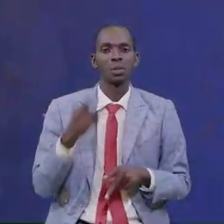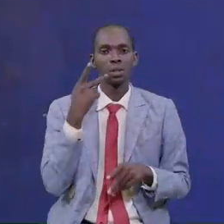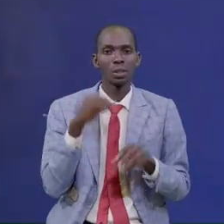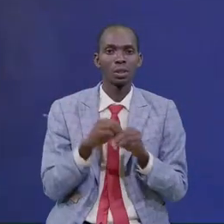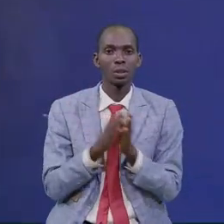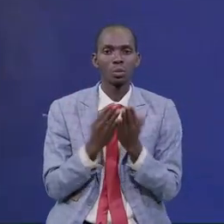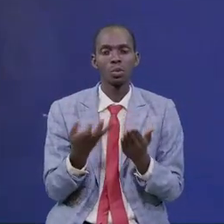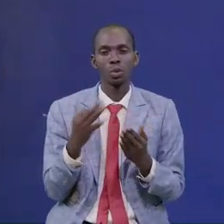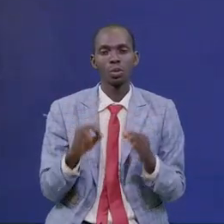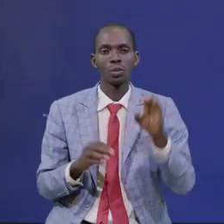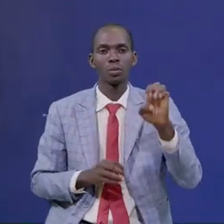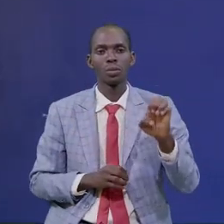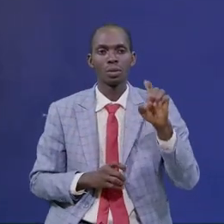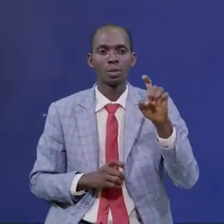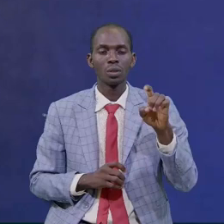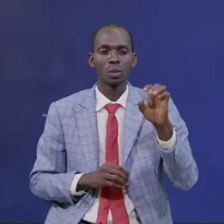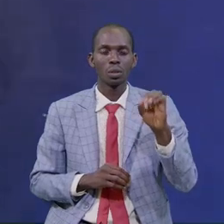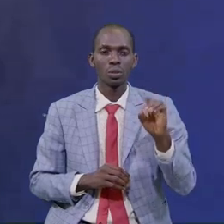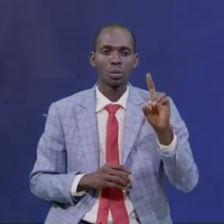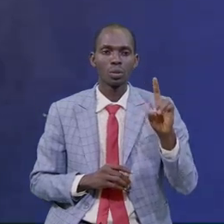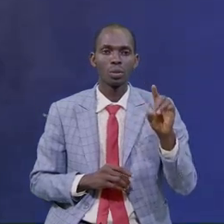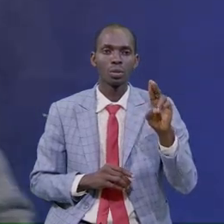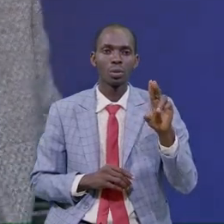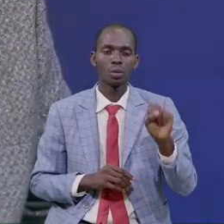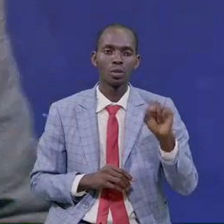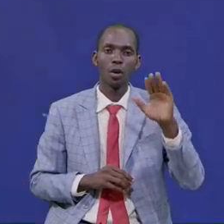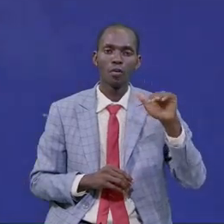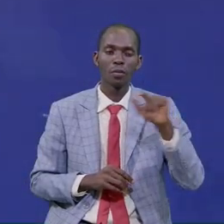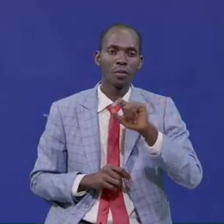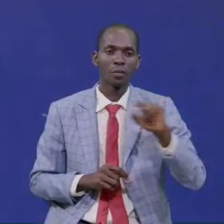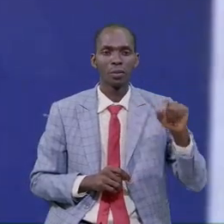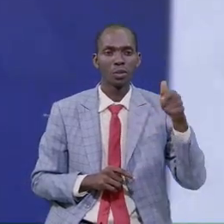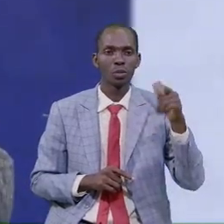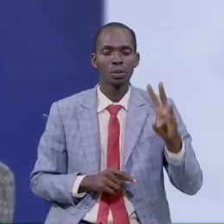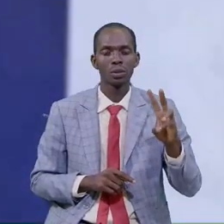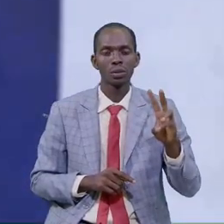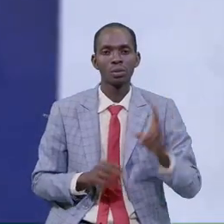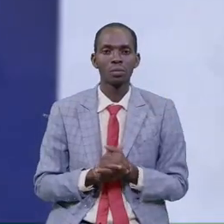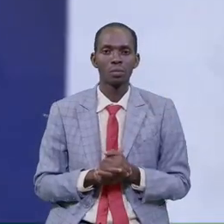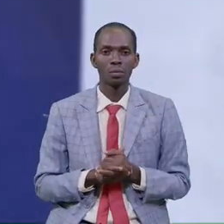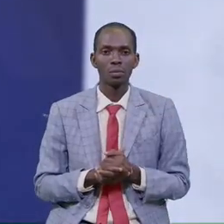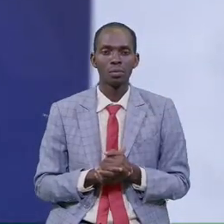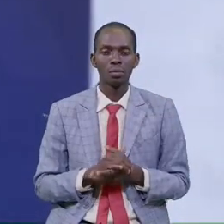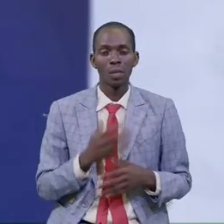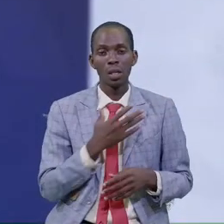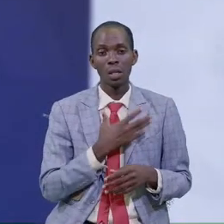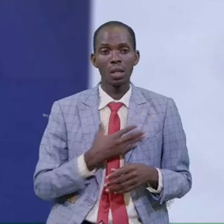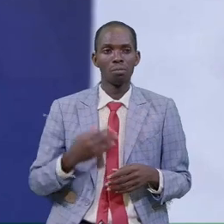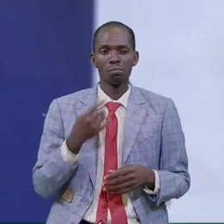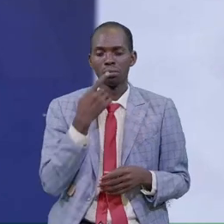15, le commencement, 26, le commencement de la guérison pour le peuple reçu. And Exodus said, if